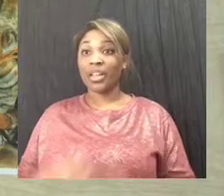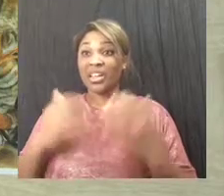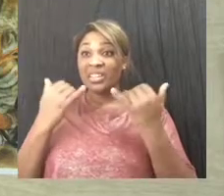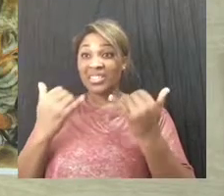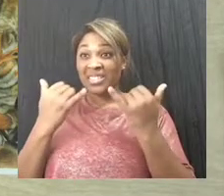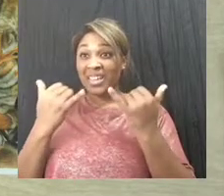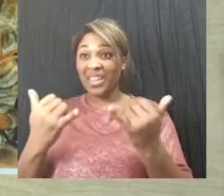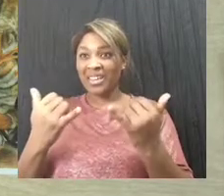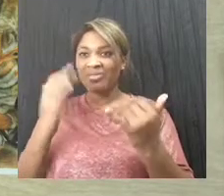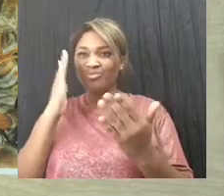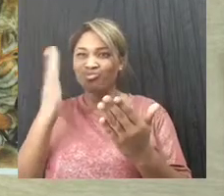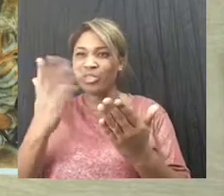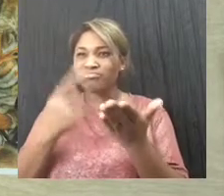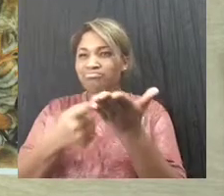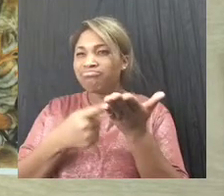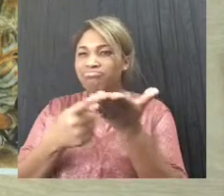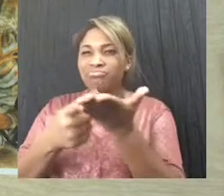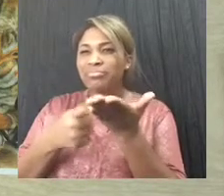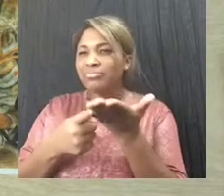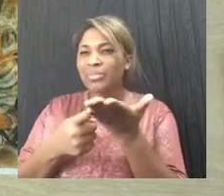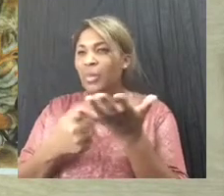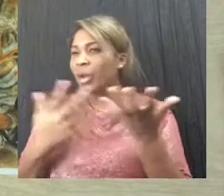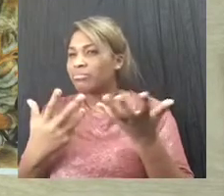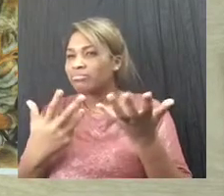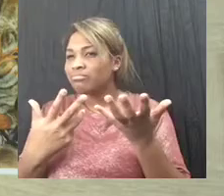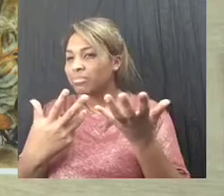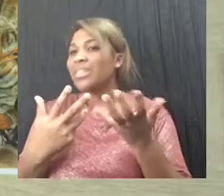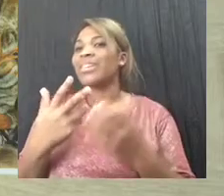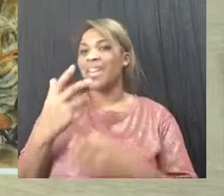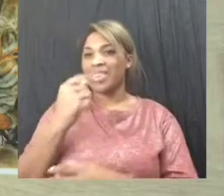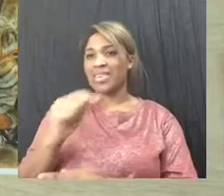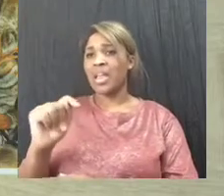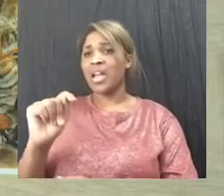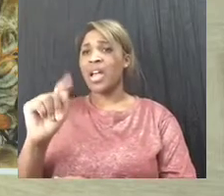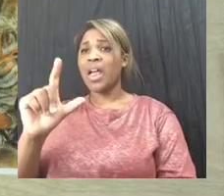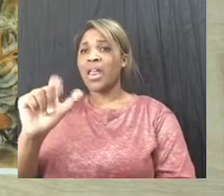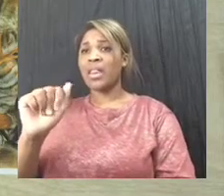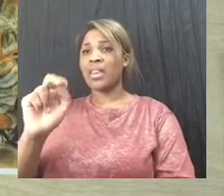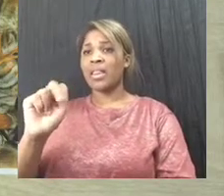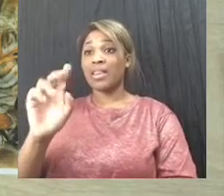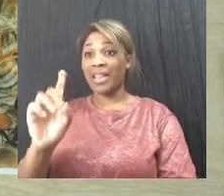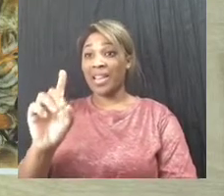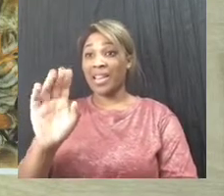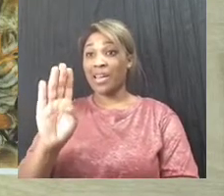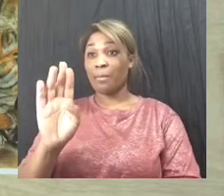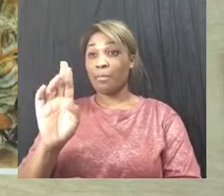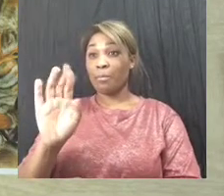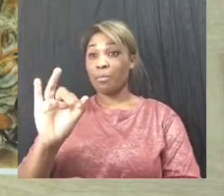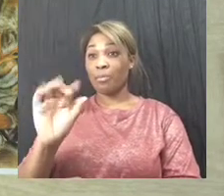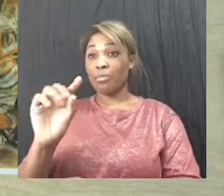Today we're going to talk about the Landbridge theory.